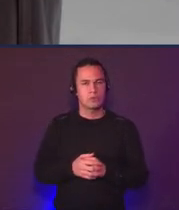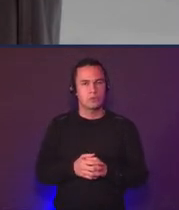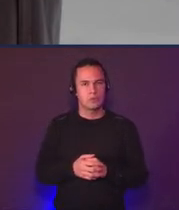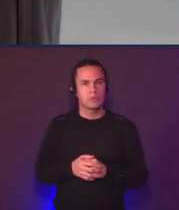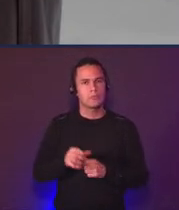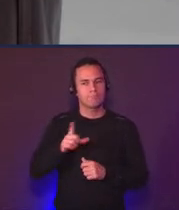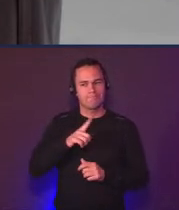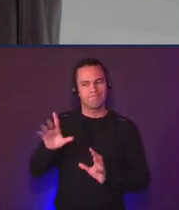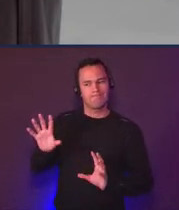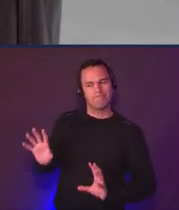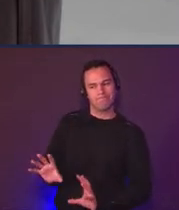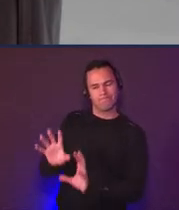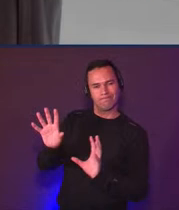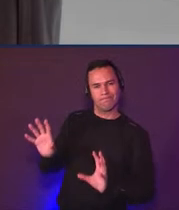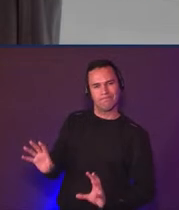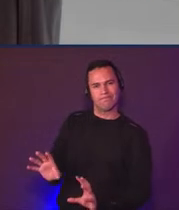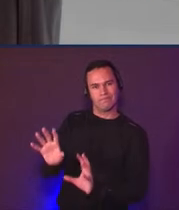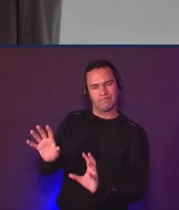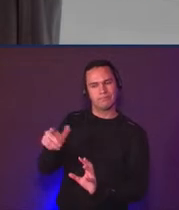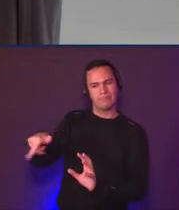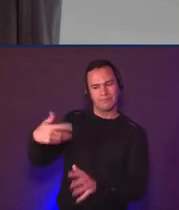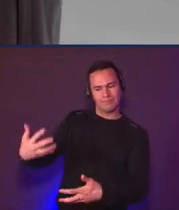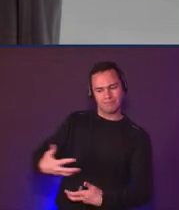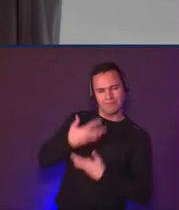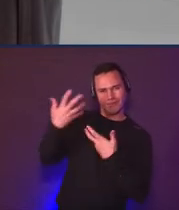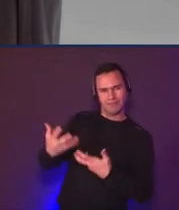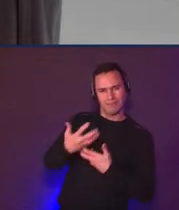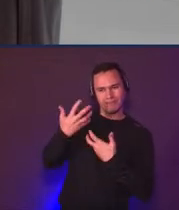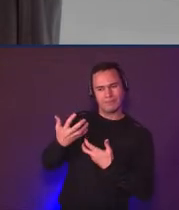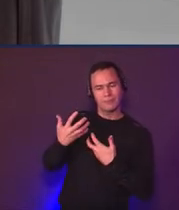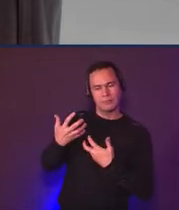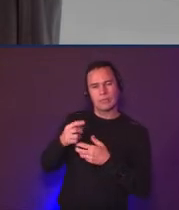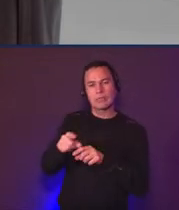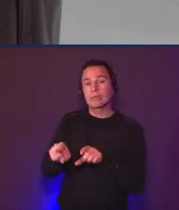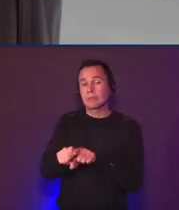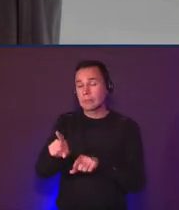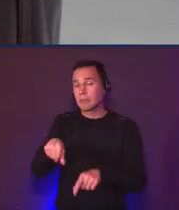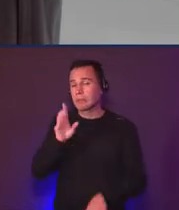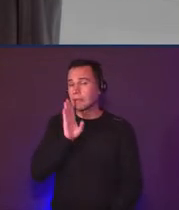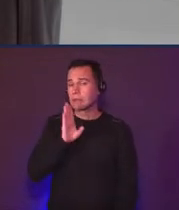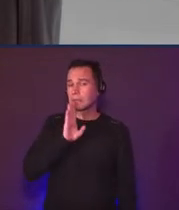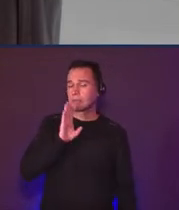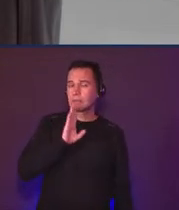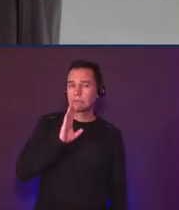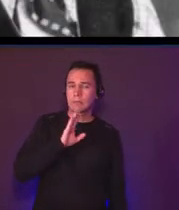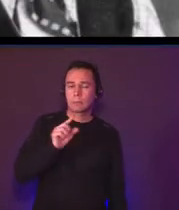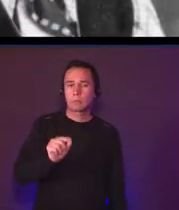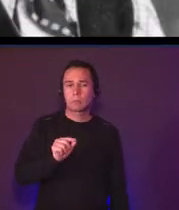was his lucky charm. But it's also interesting to note that